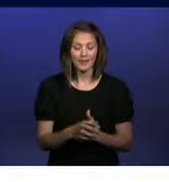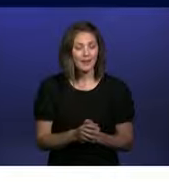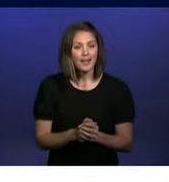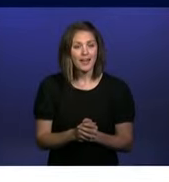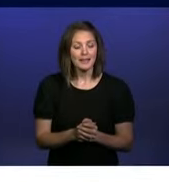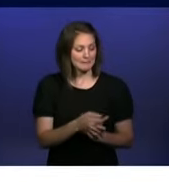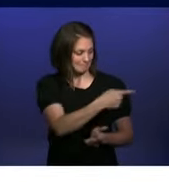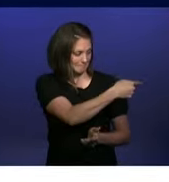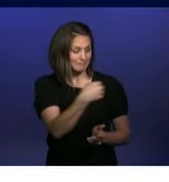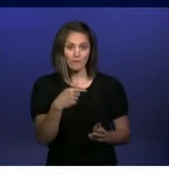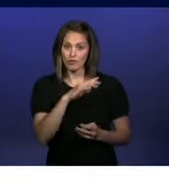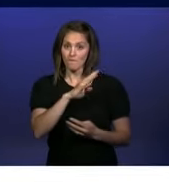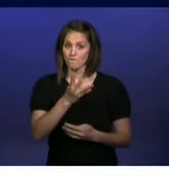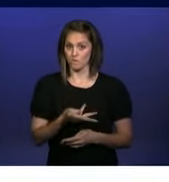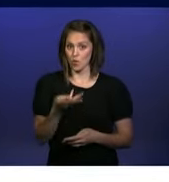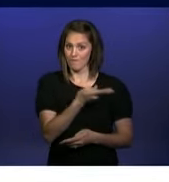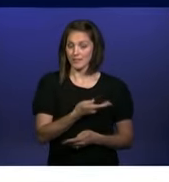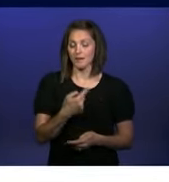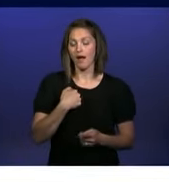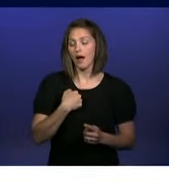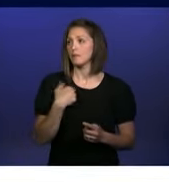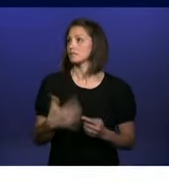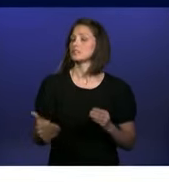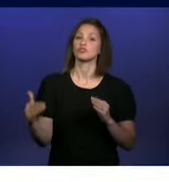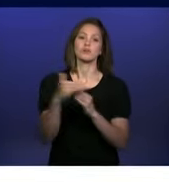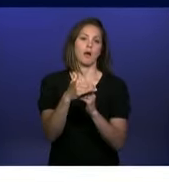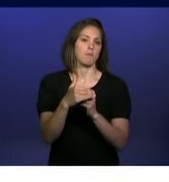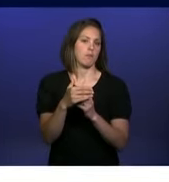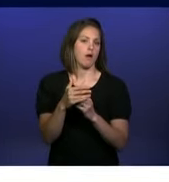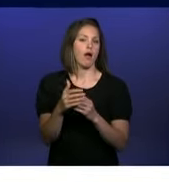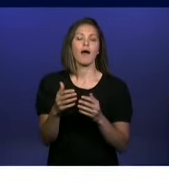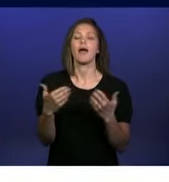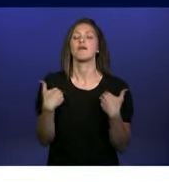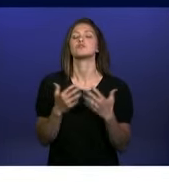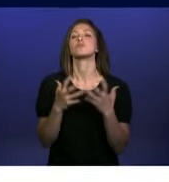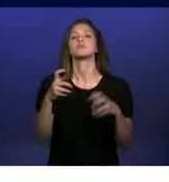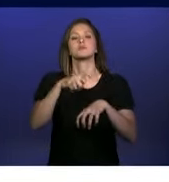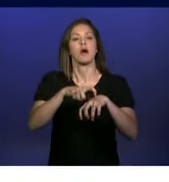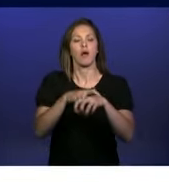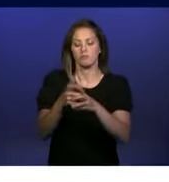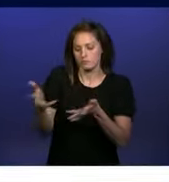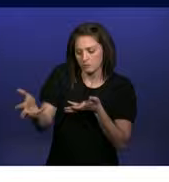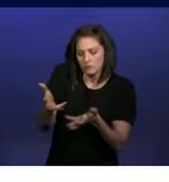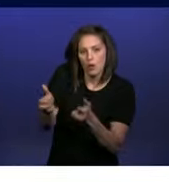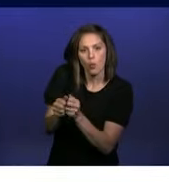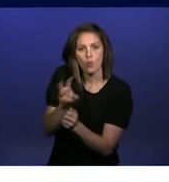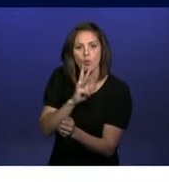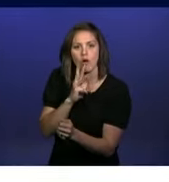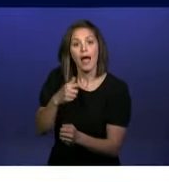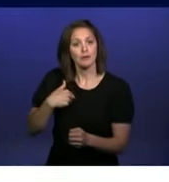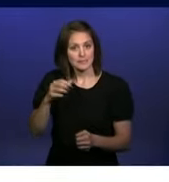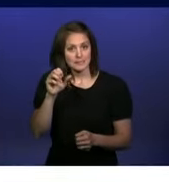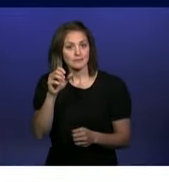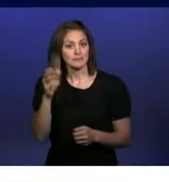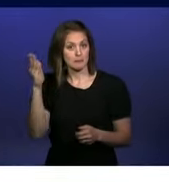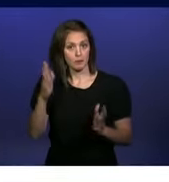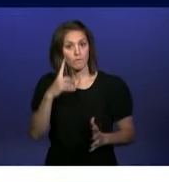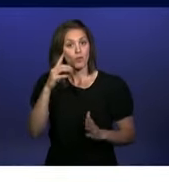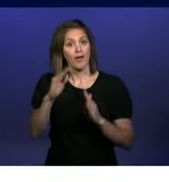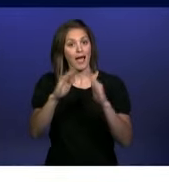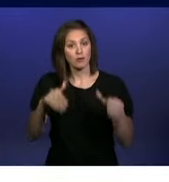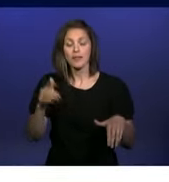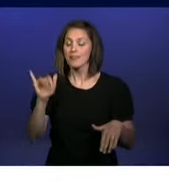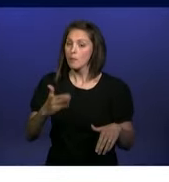this stage tonight has spent as much time working on water as I did. As Speaker of the House, it was my biggest priority. And I understand